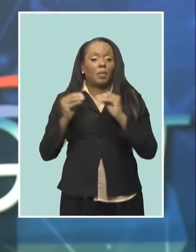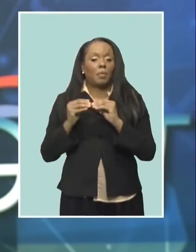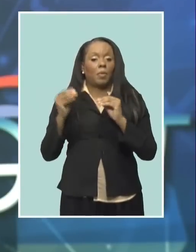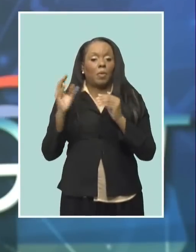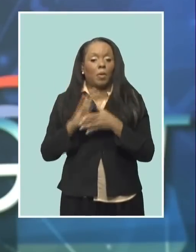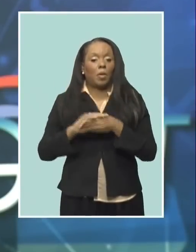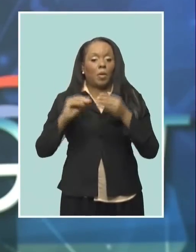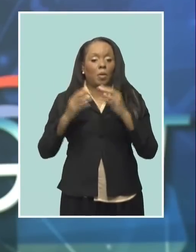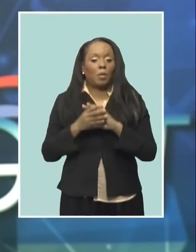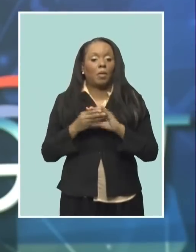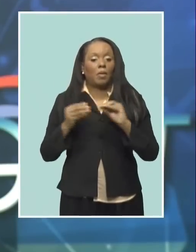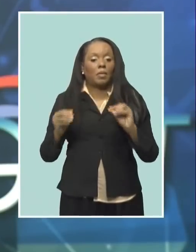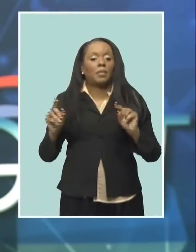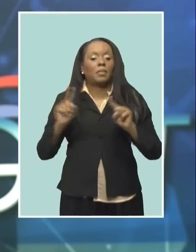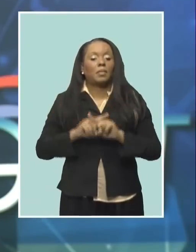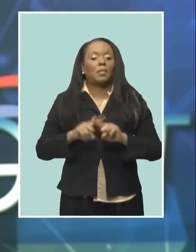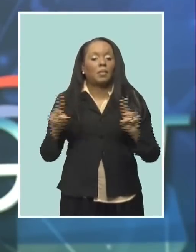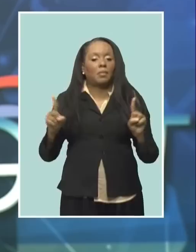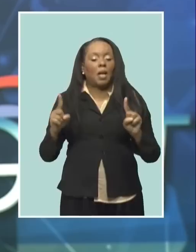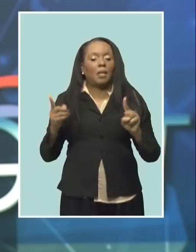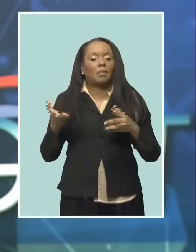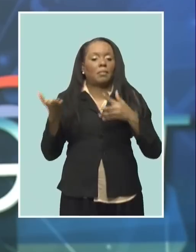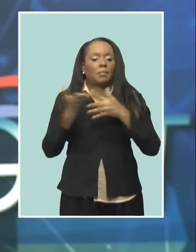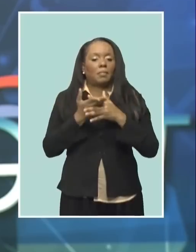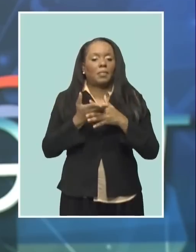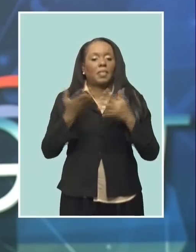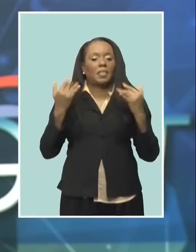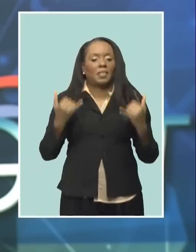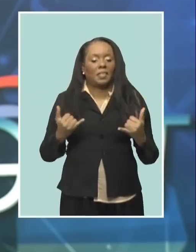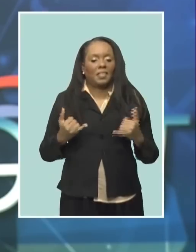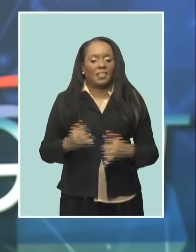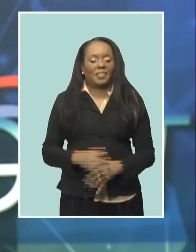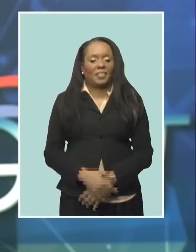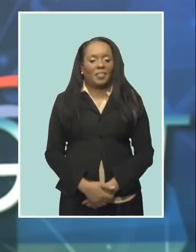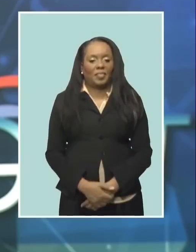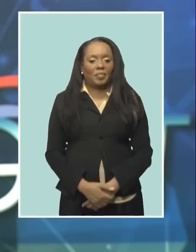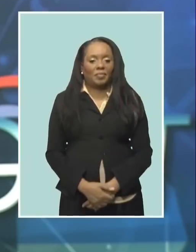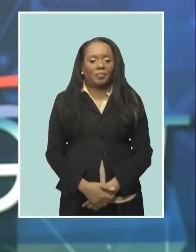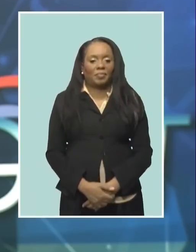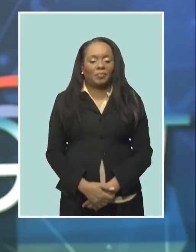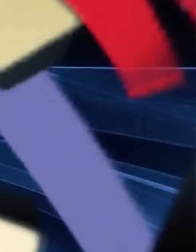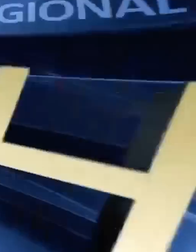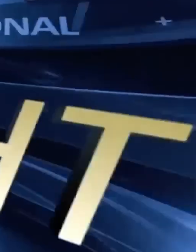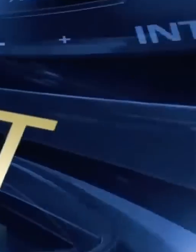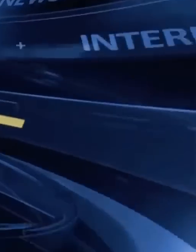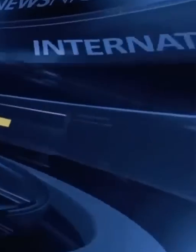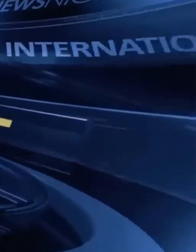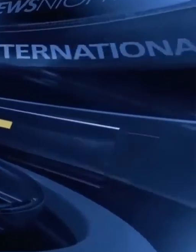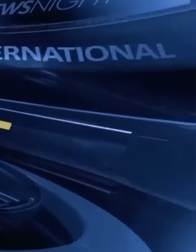local journal that is one of the oldest running publications of its kind in the Caribbean.